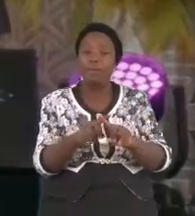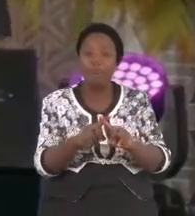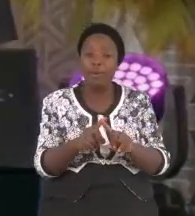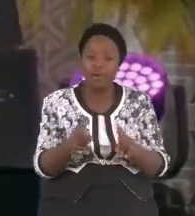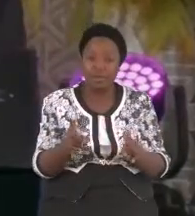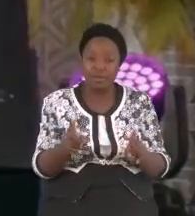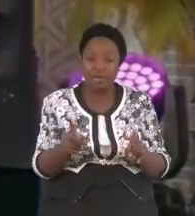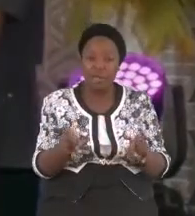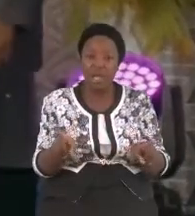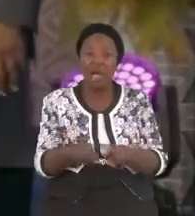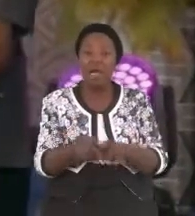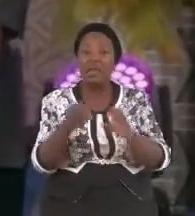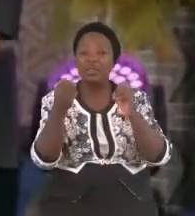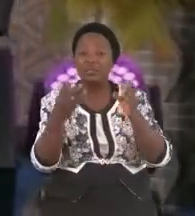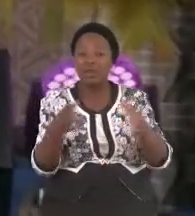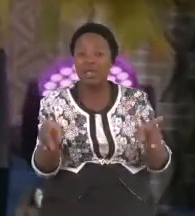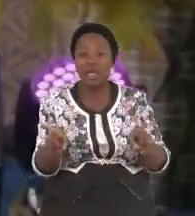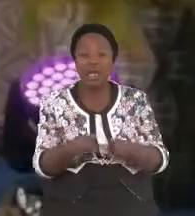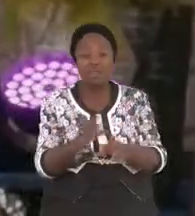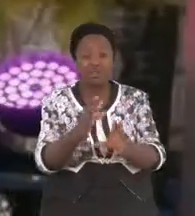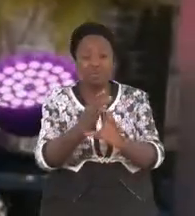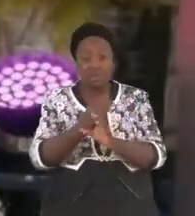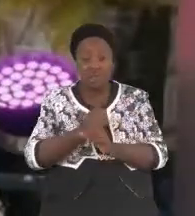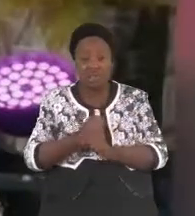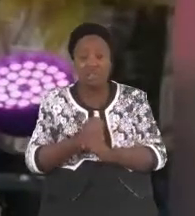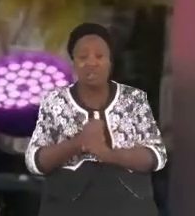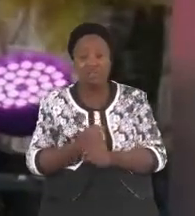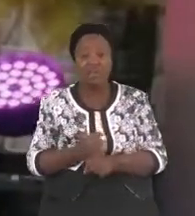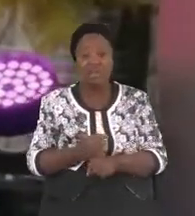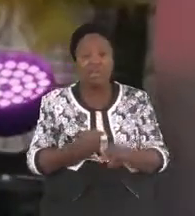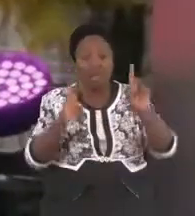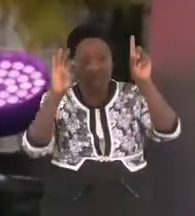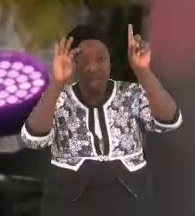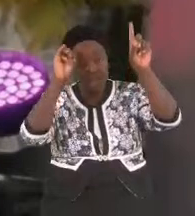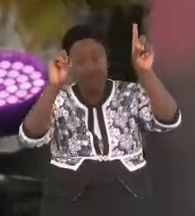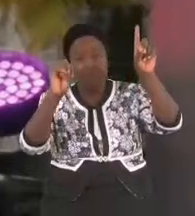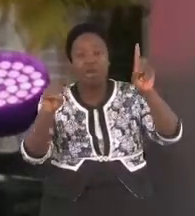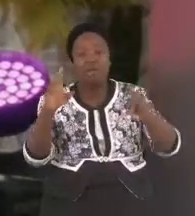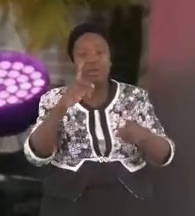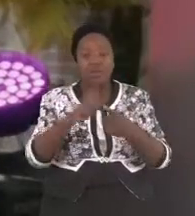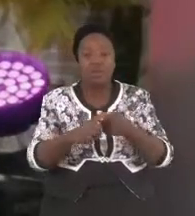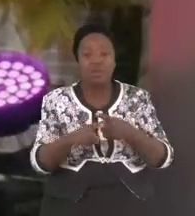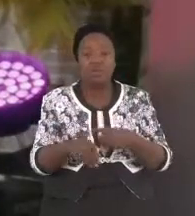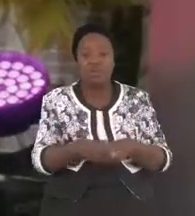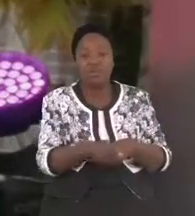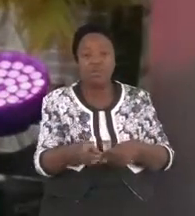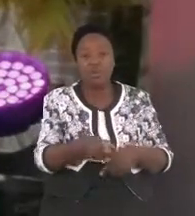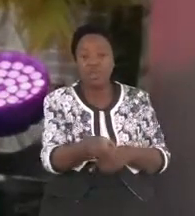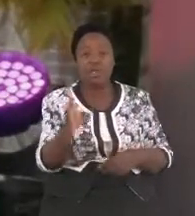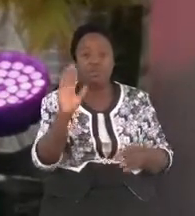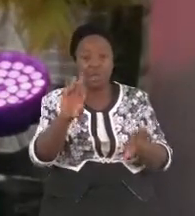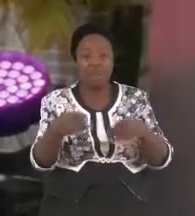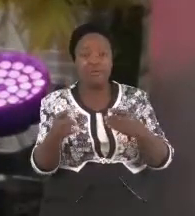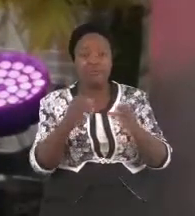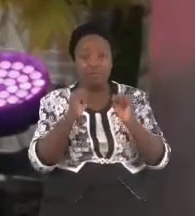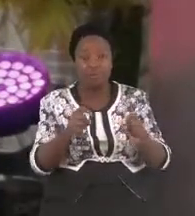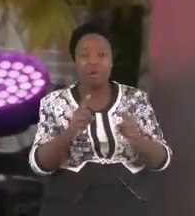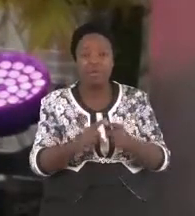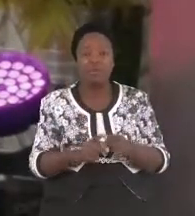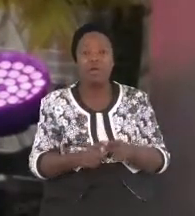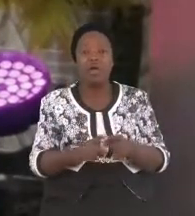many as received him, to them he gave power to become the sons of